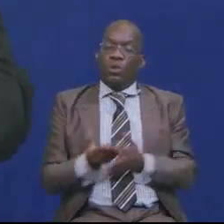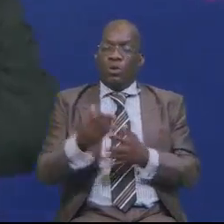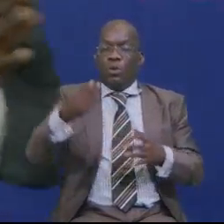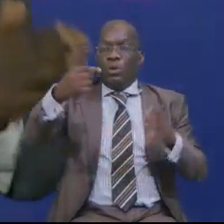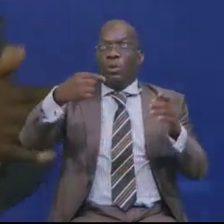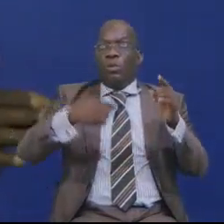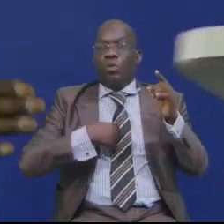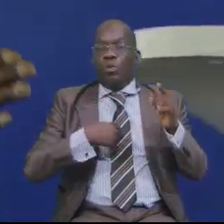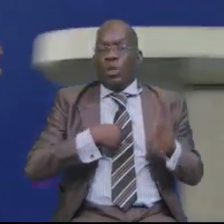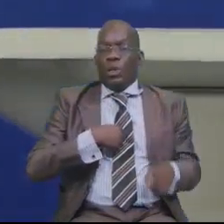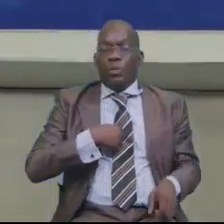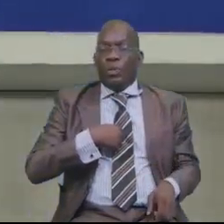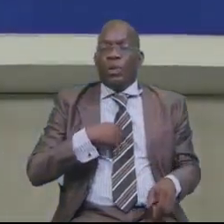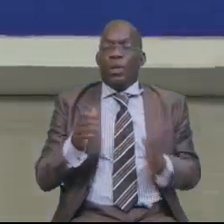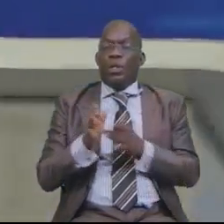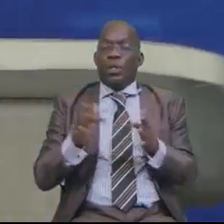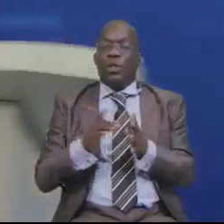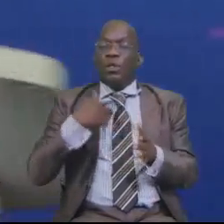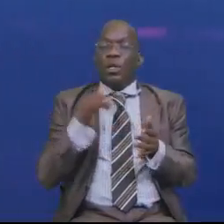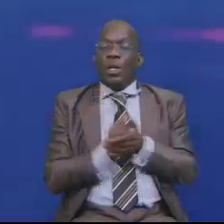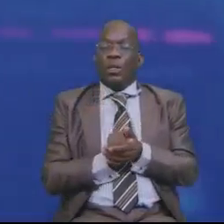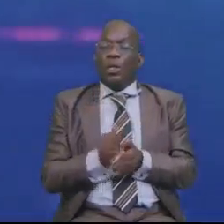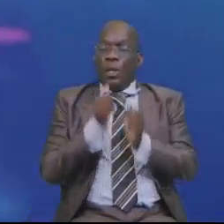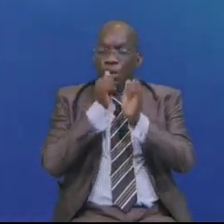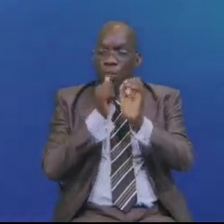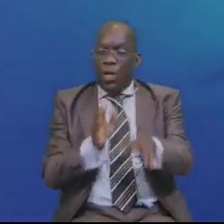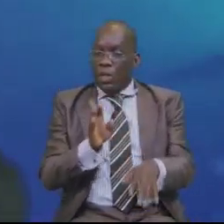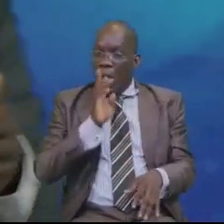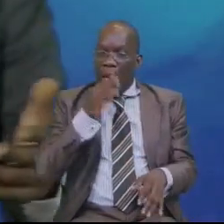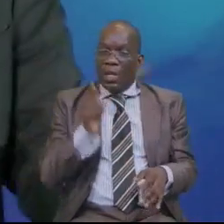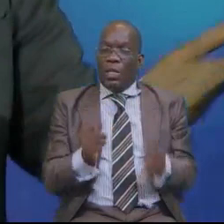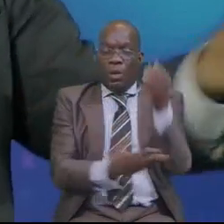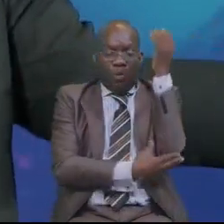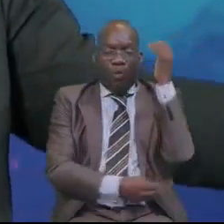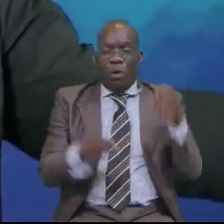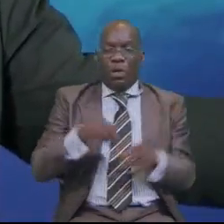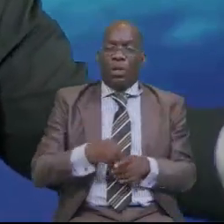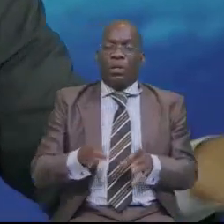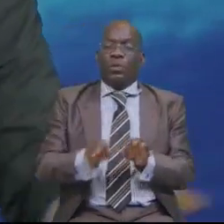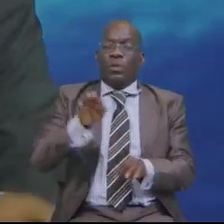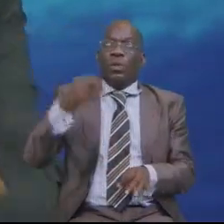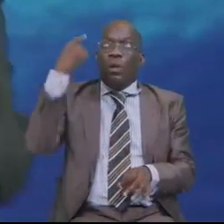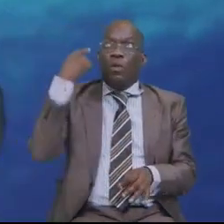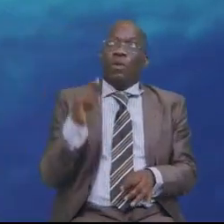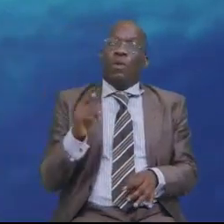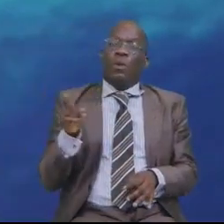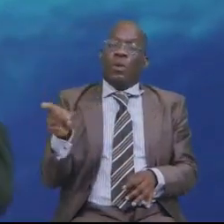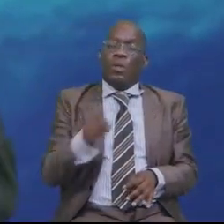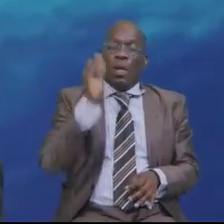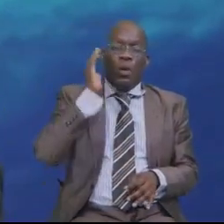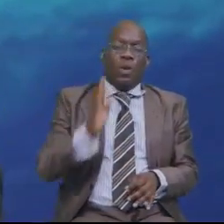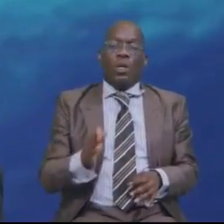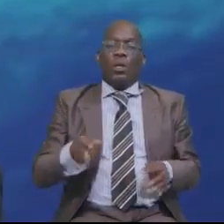said it. He said, blessed are the poor in spirit, for they shall inherit